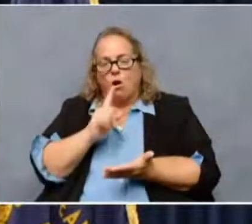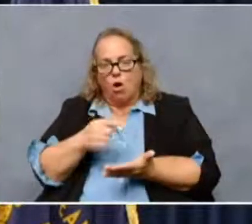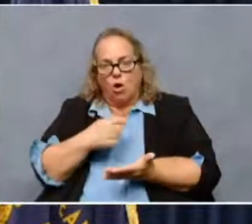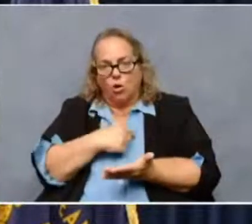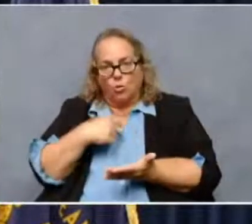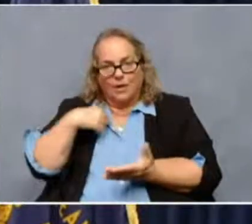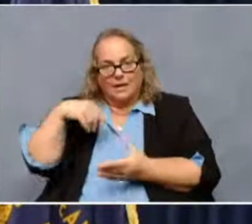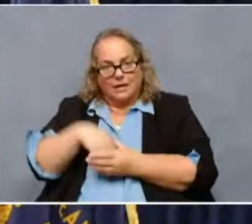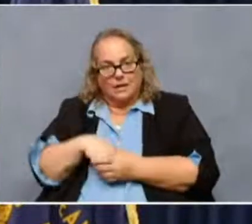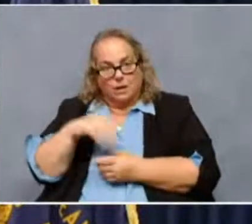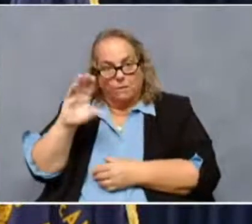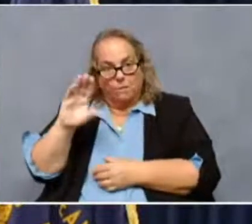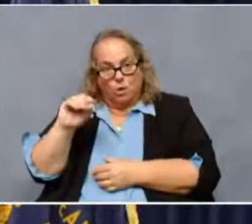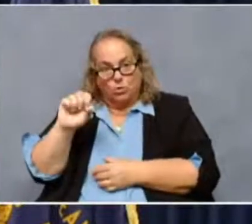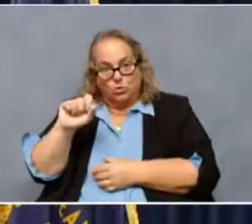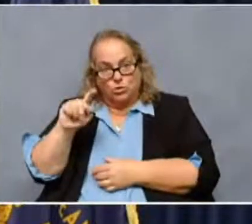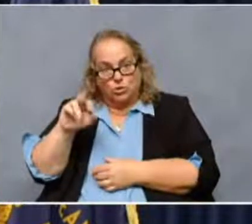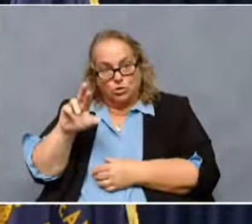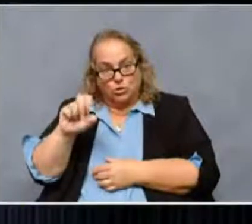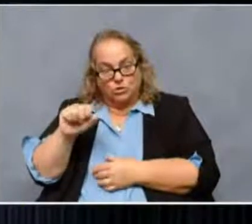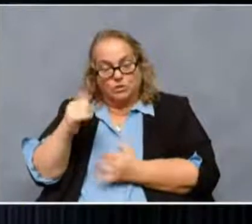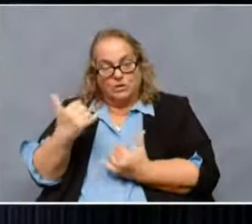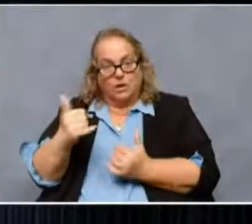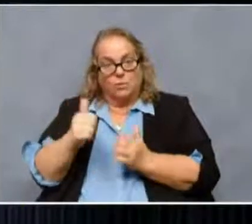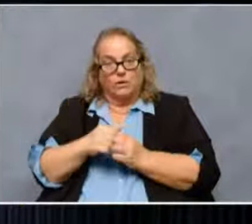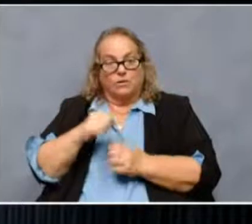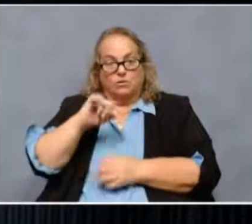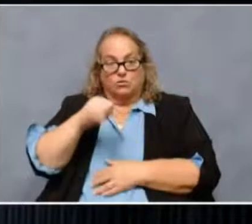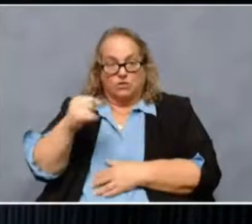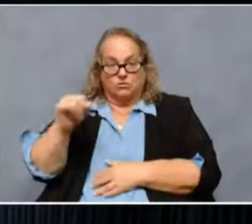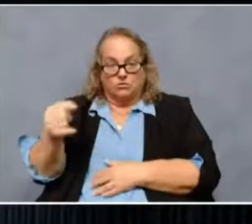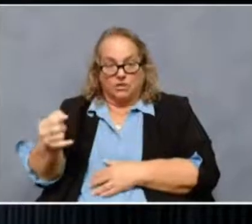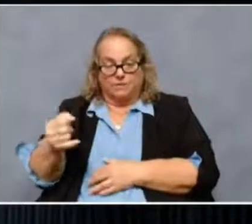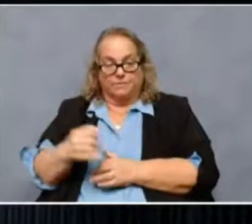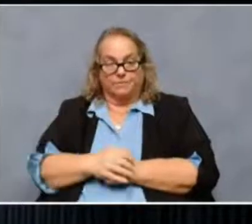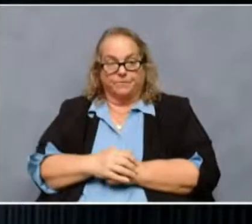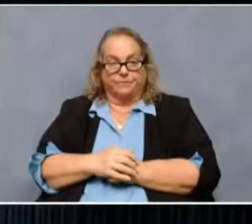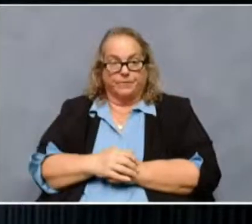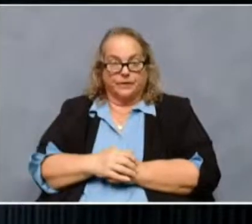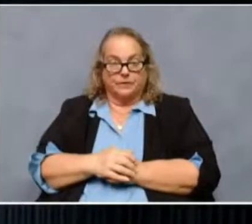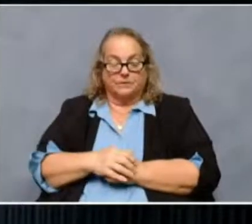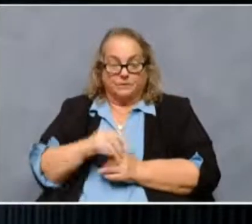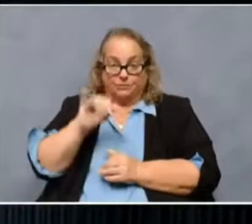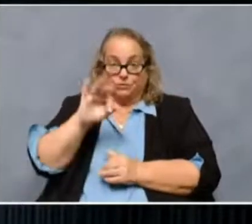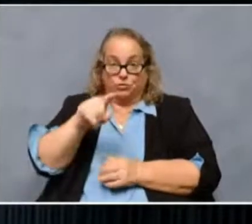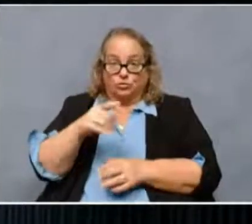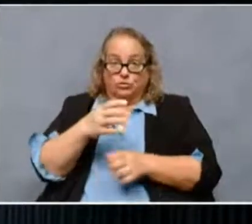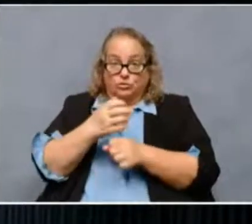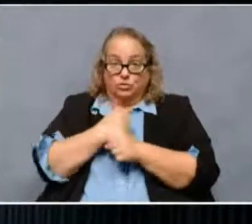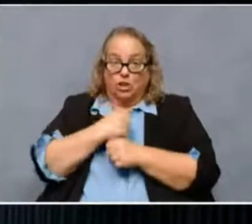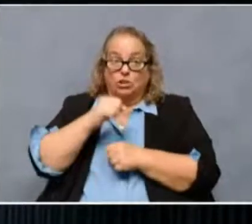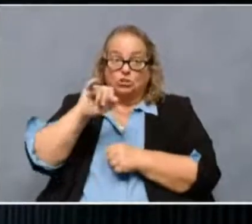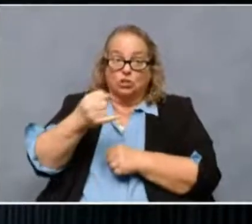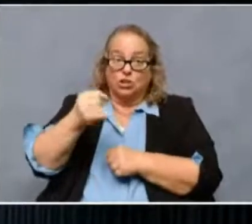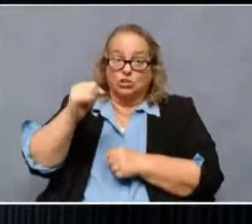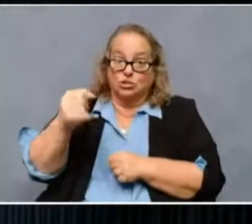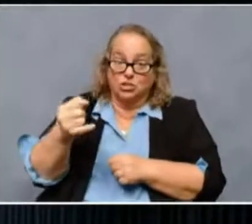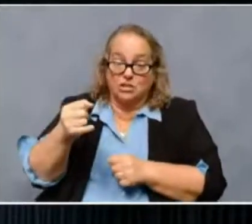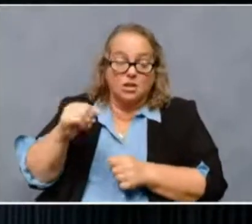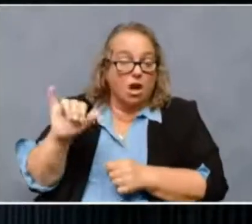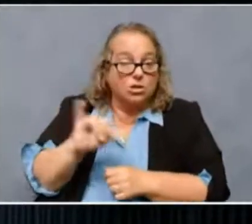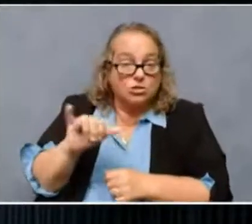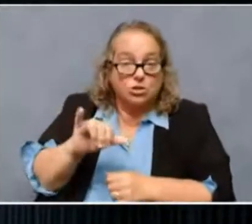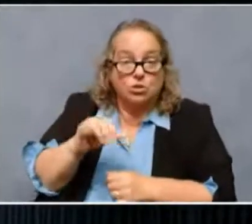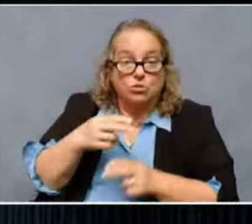boosters? Let's start with J&J. So if you got the Johnson & Johnson, it's also called the Janssen